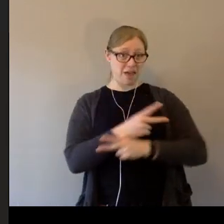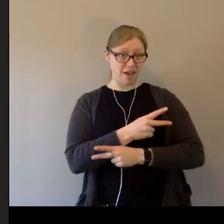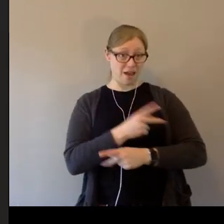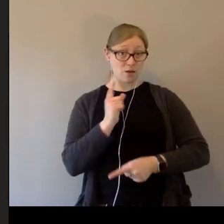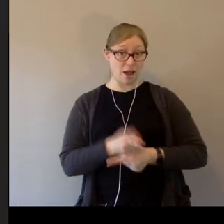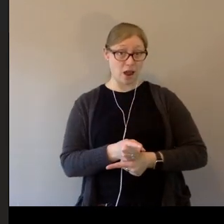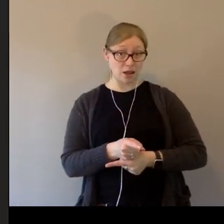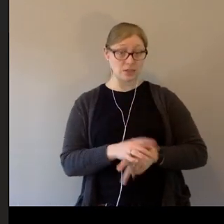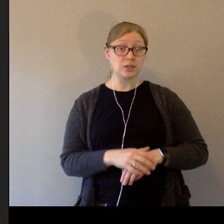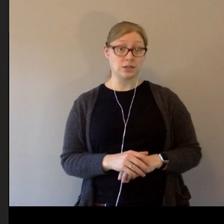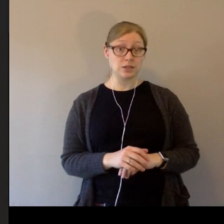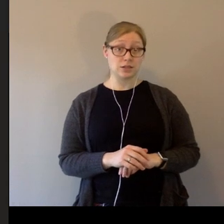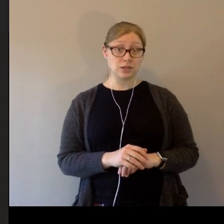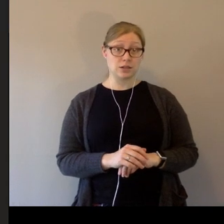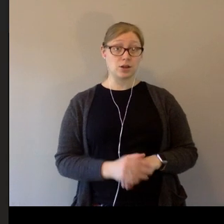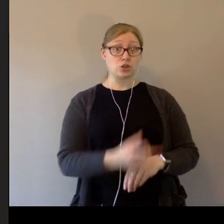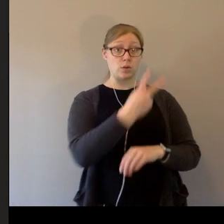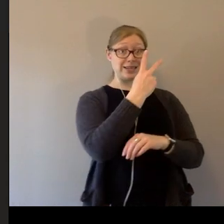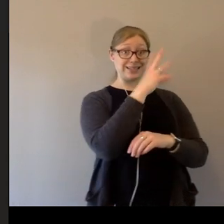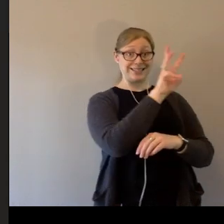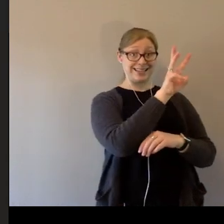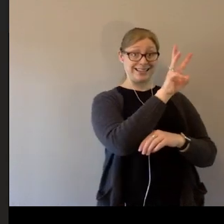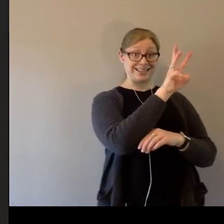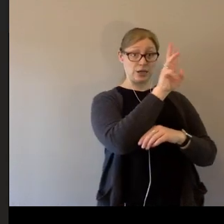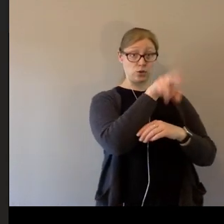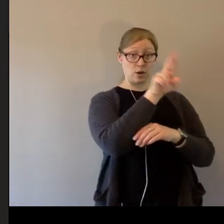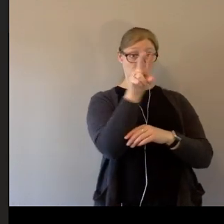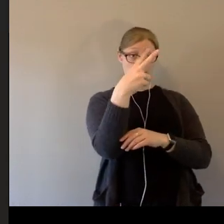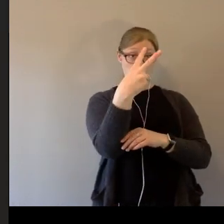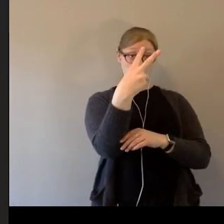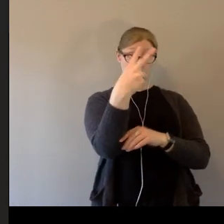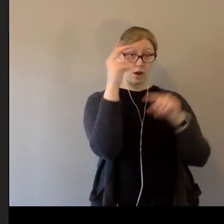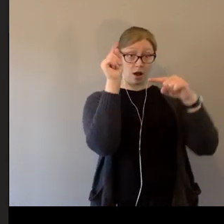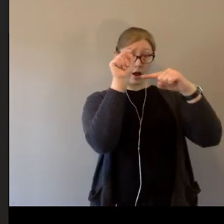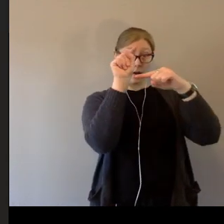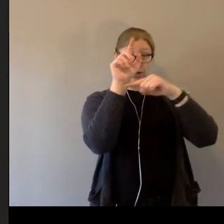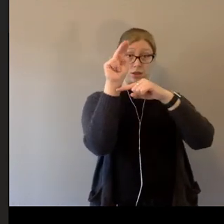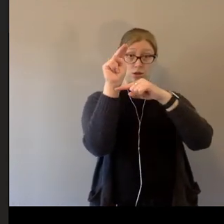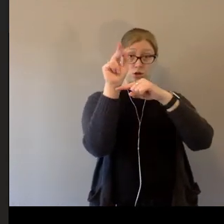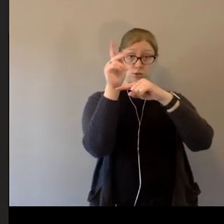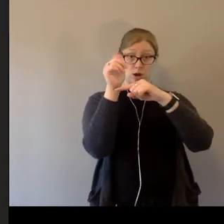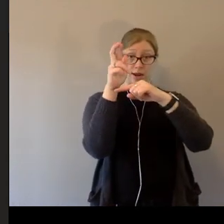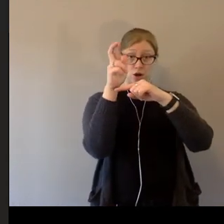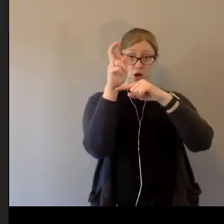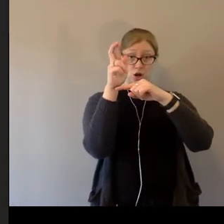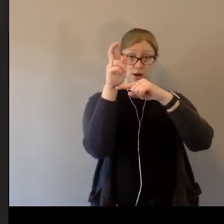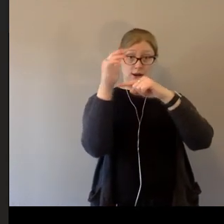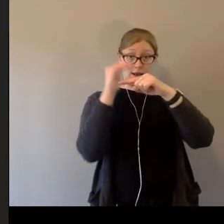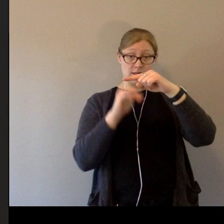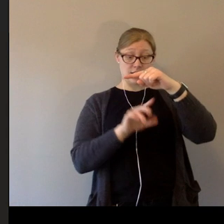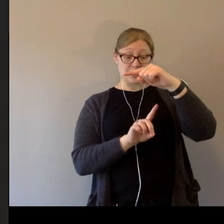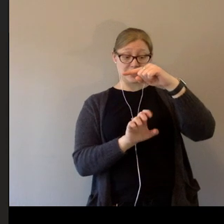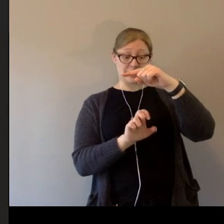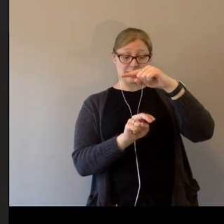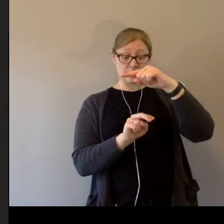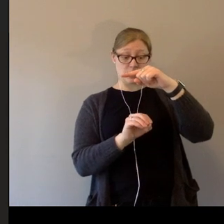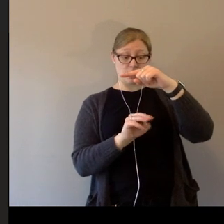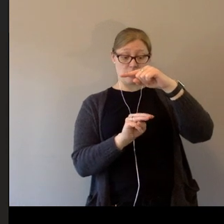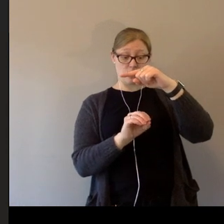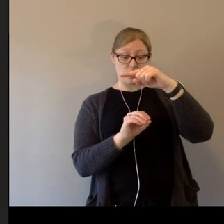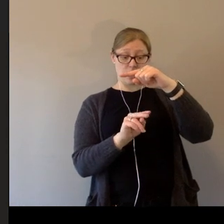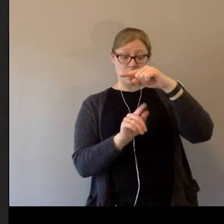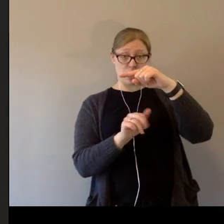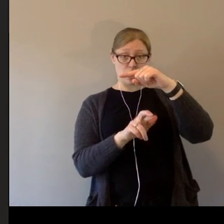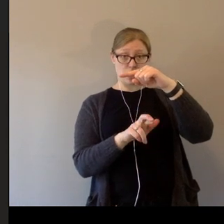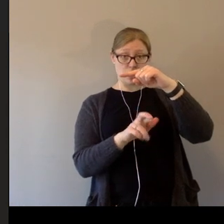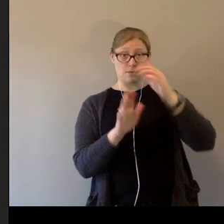6 square root of 2 on the numerator, and the denominator is going to be square root of 4, which